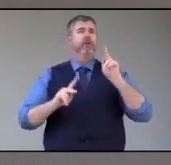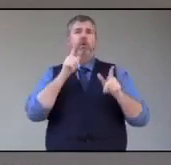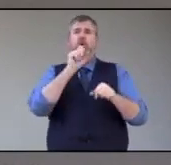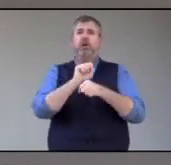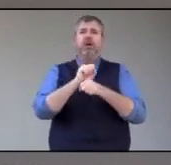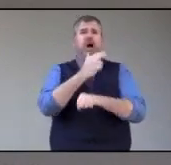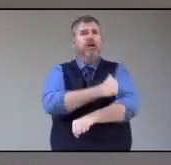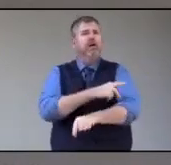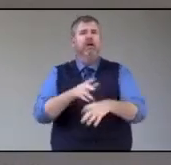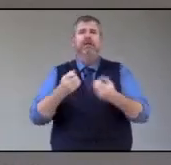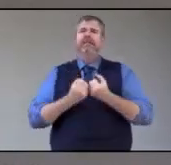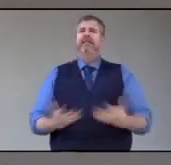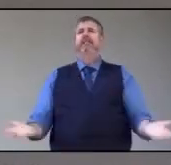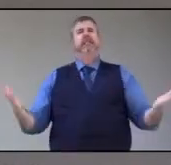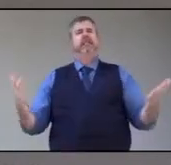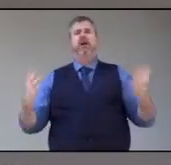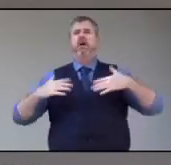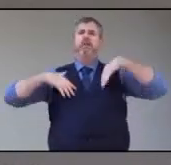not the future we want.